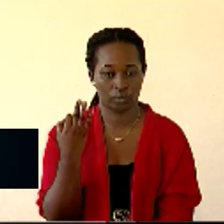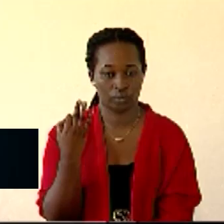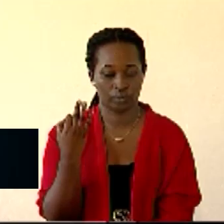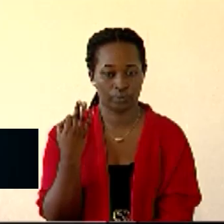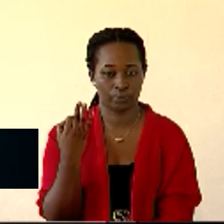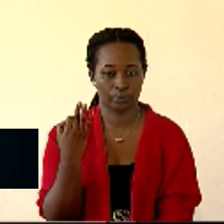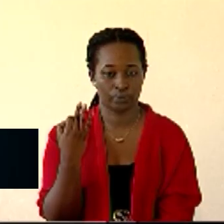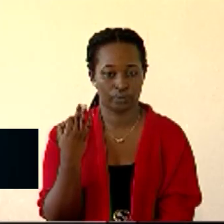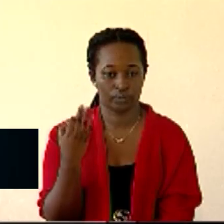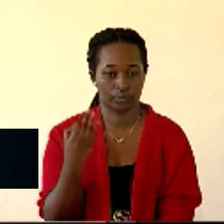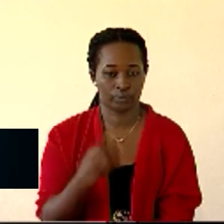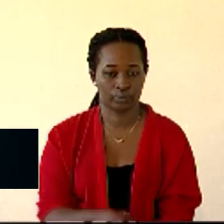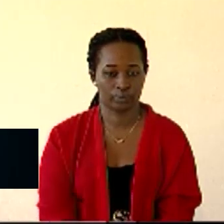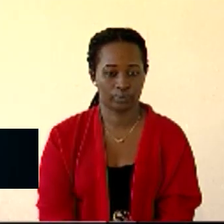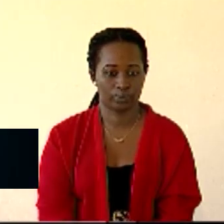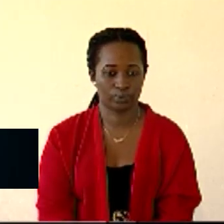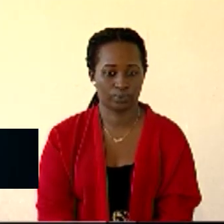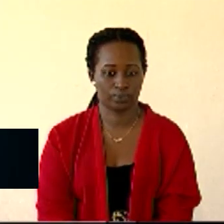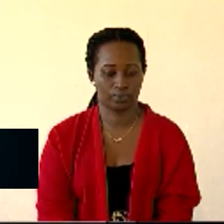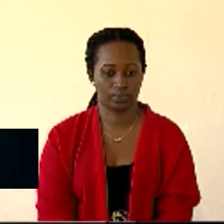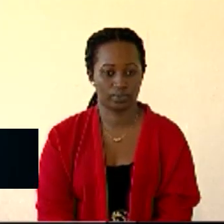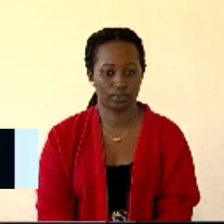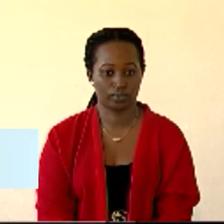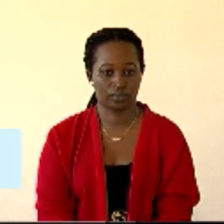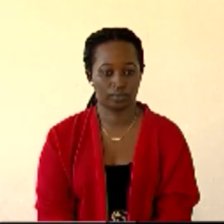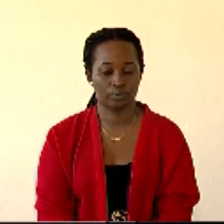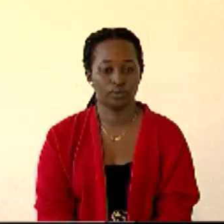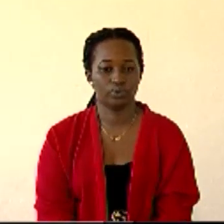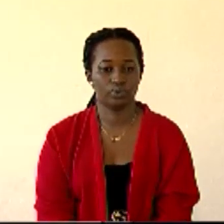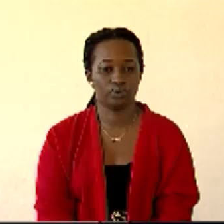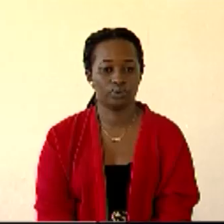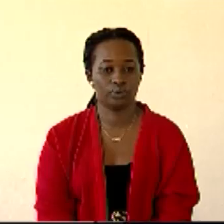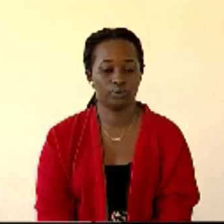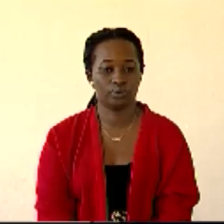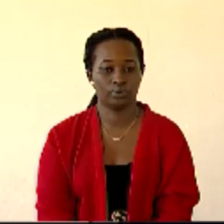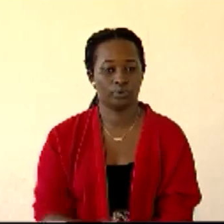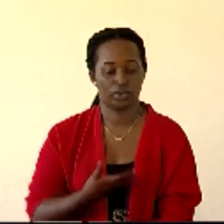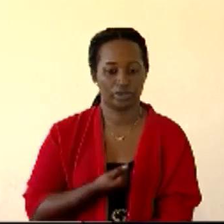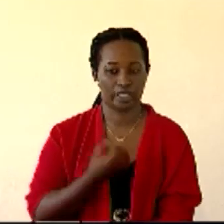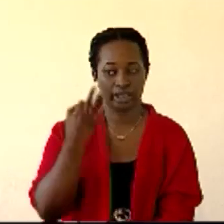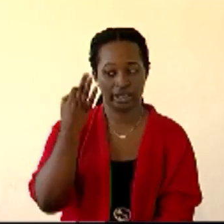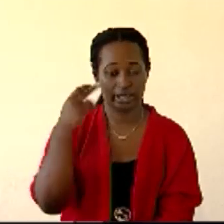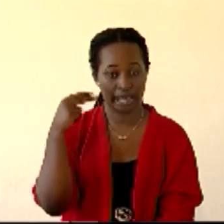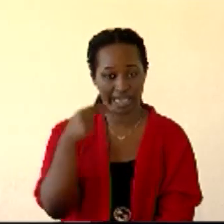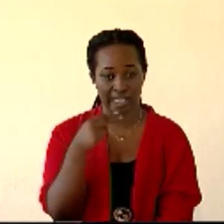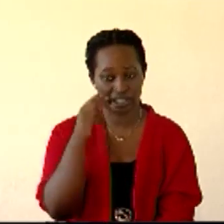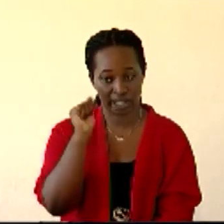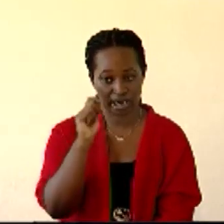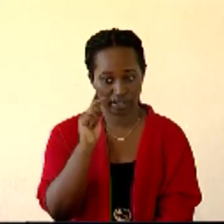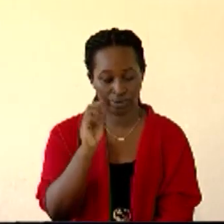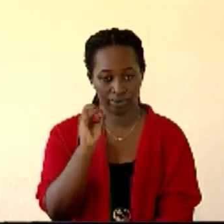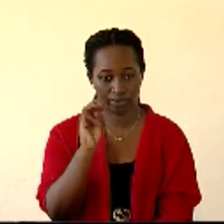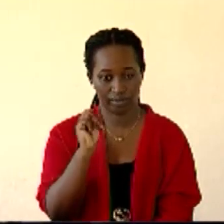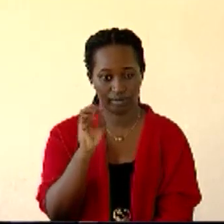you have, it is like this. 3 hydrogen atoms,